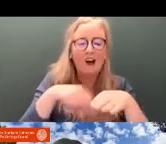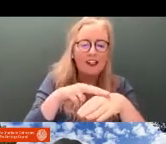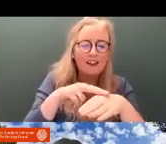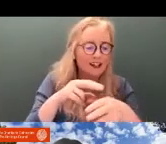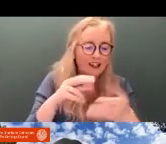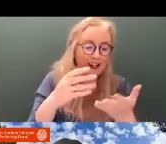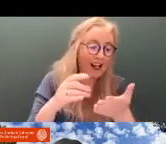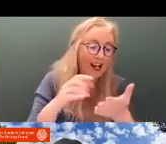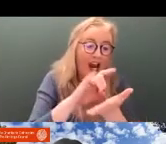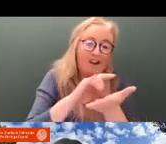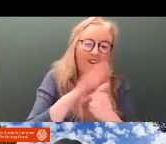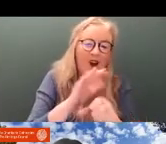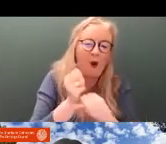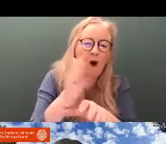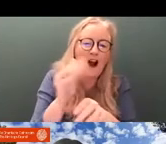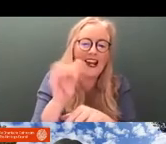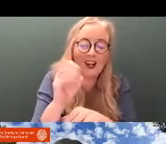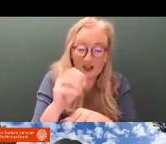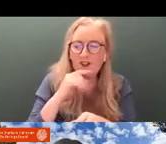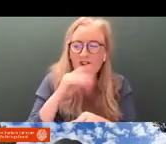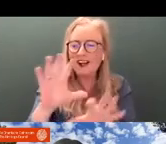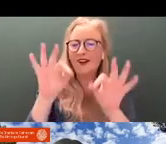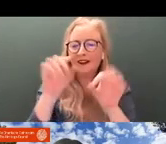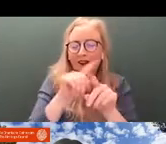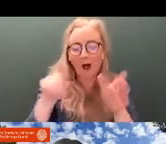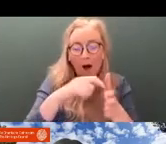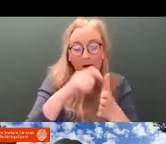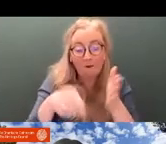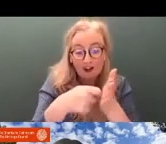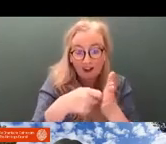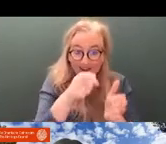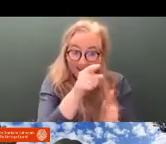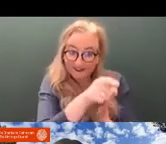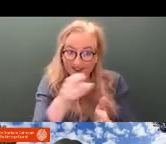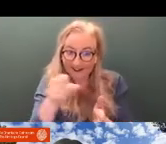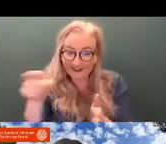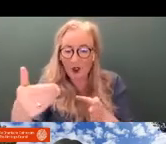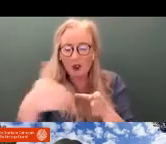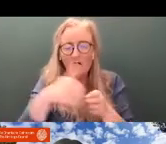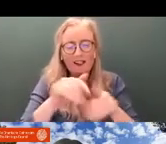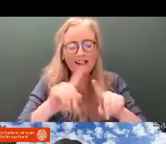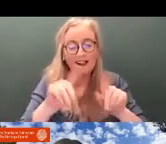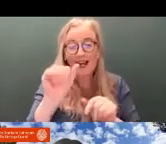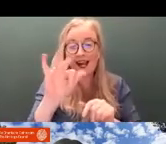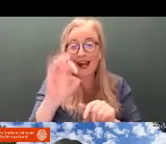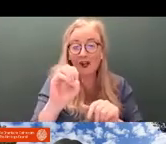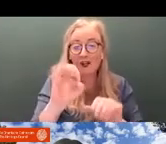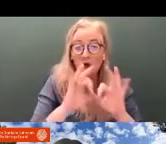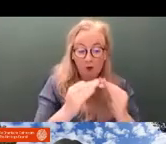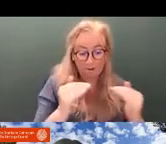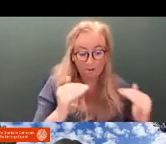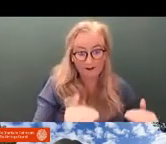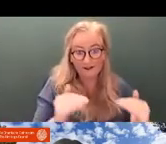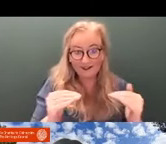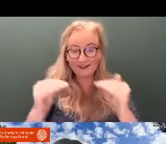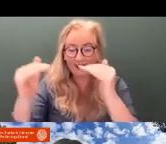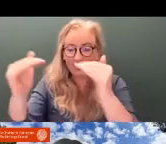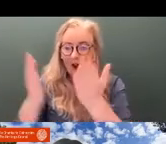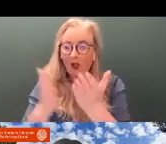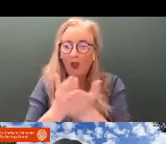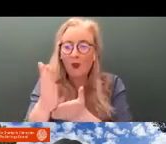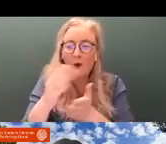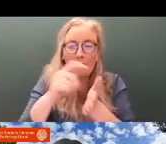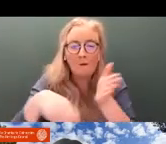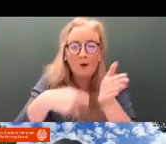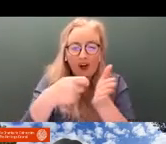So this is an invitation to project organizers to include different age groups in heritage projects.